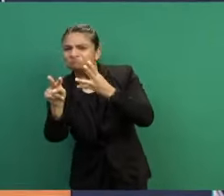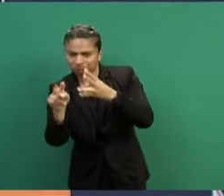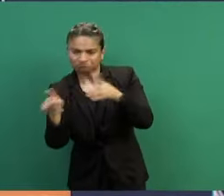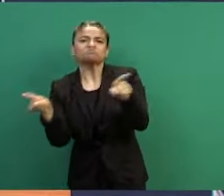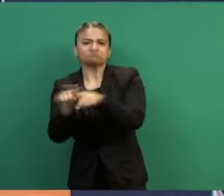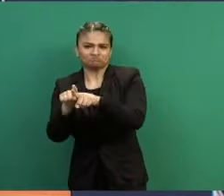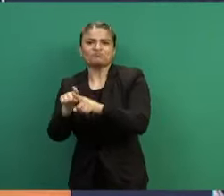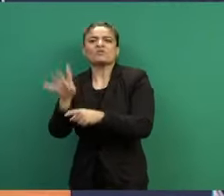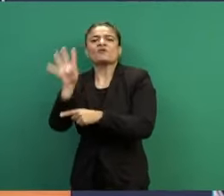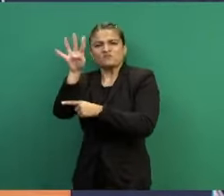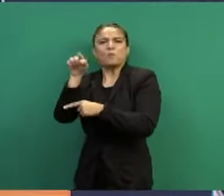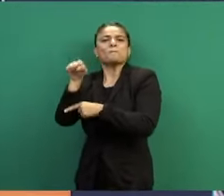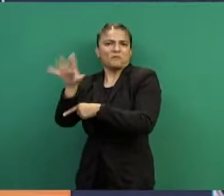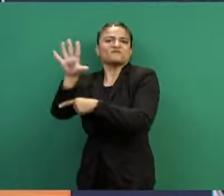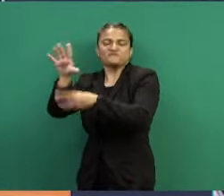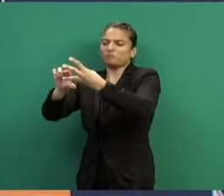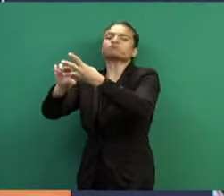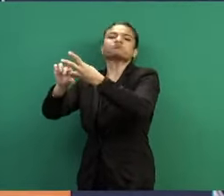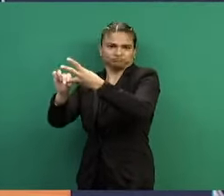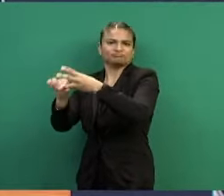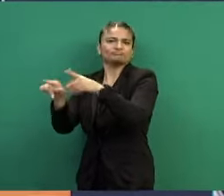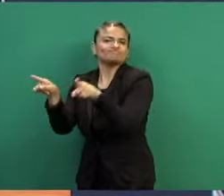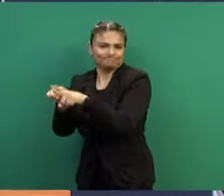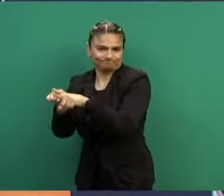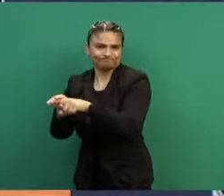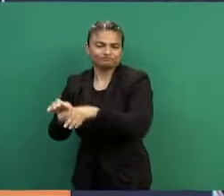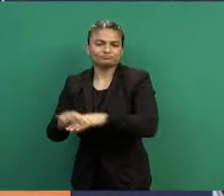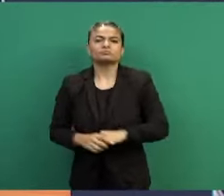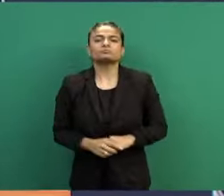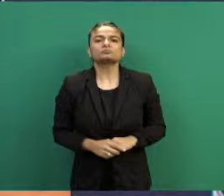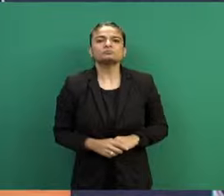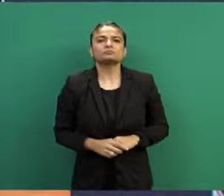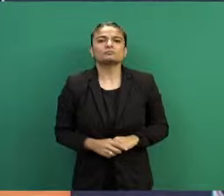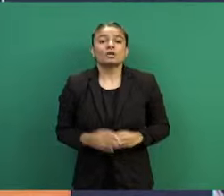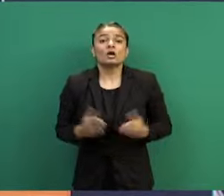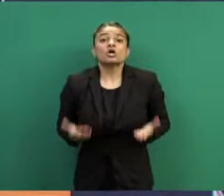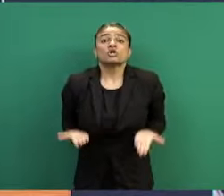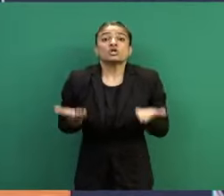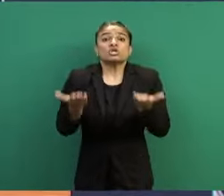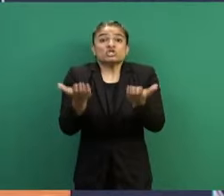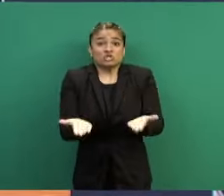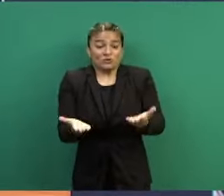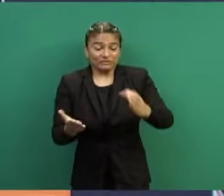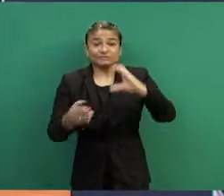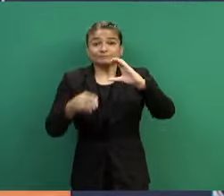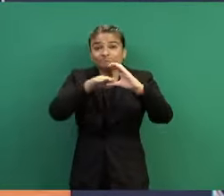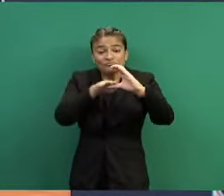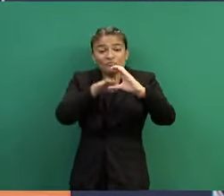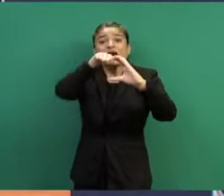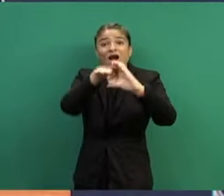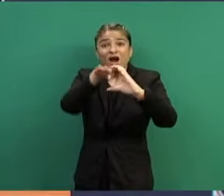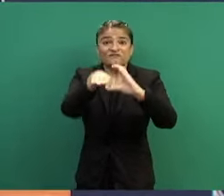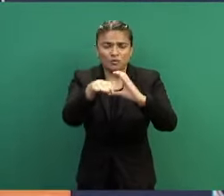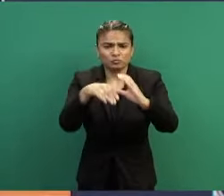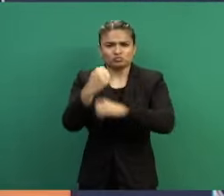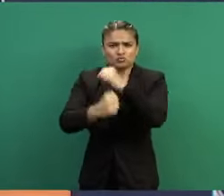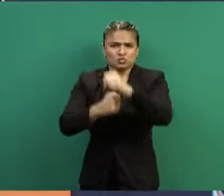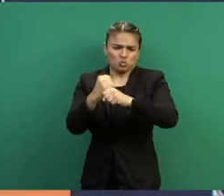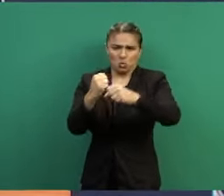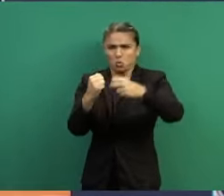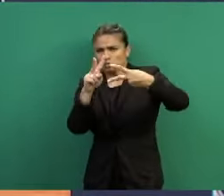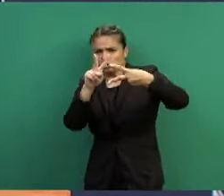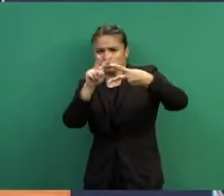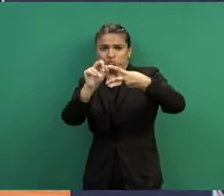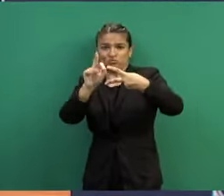4.5%. Services inflation in 2023 is now expected to come in at 4.3%